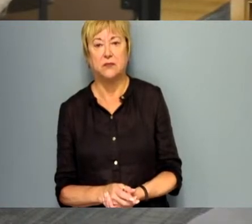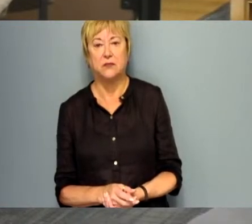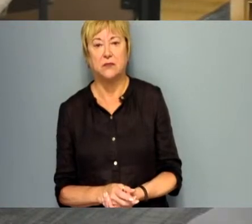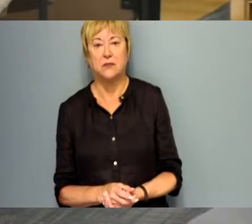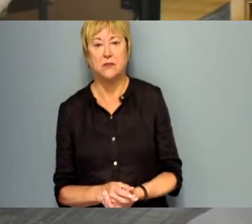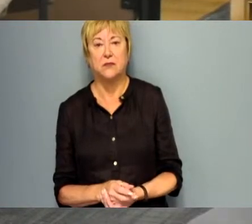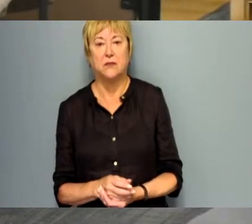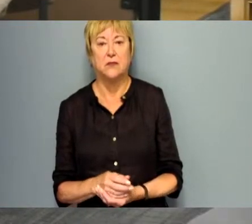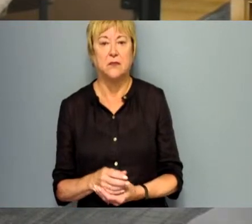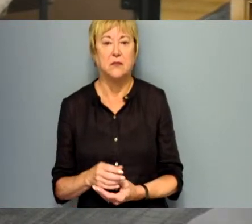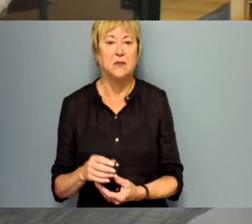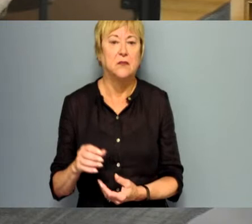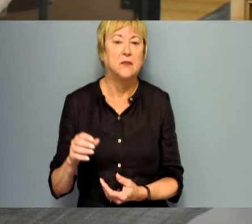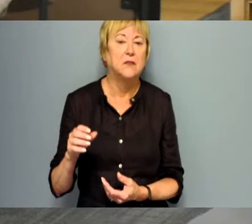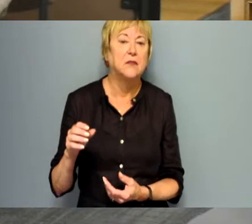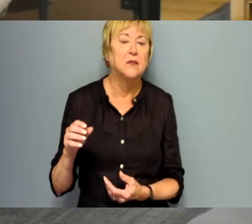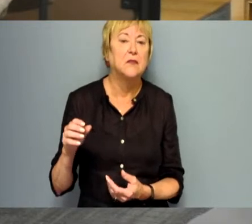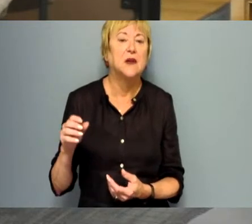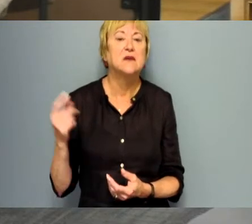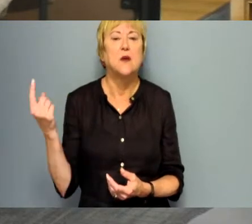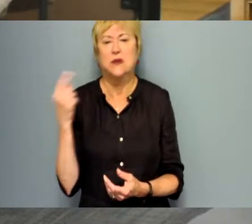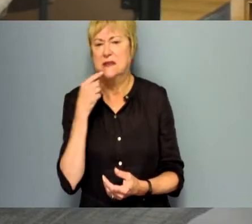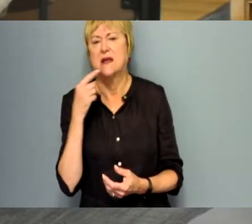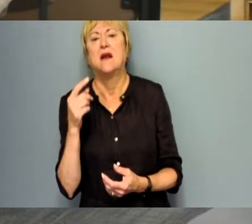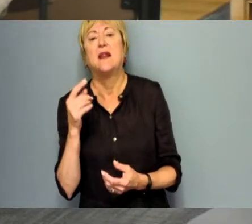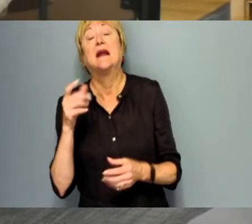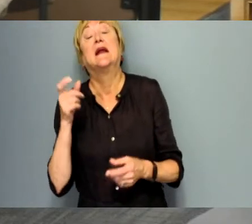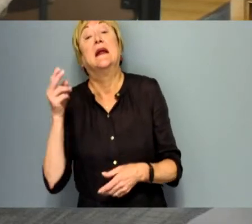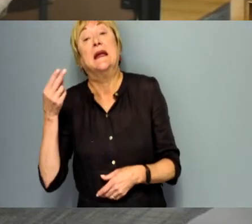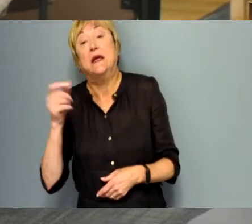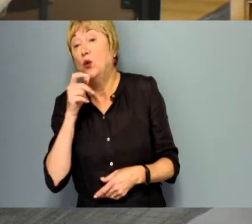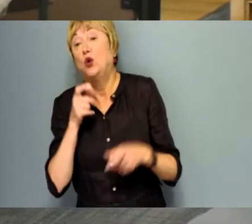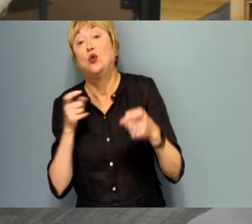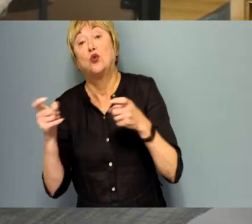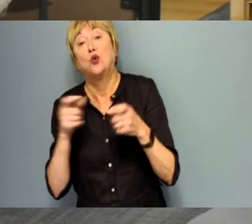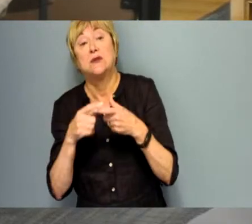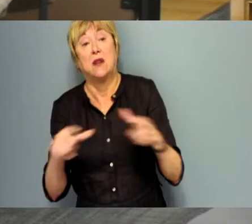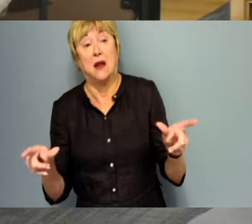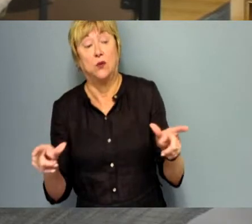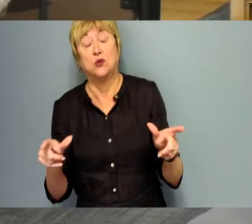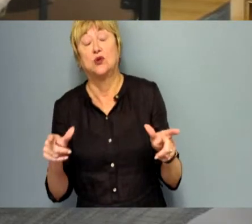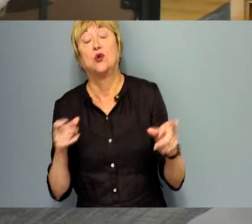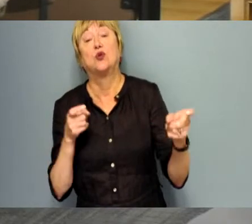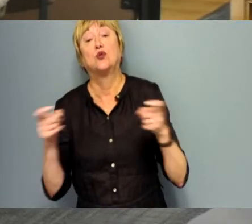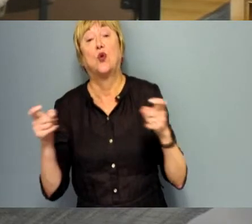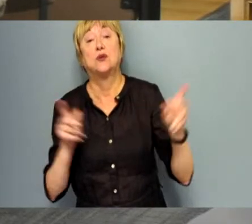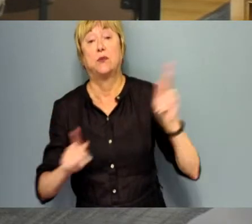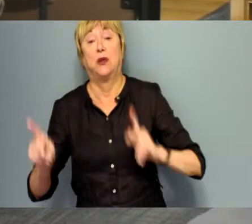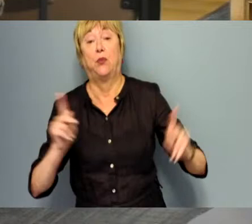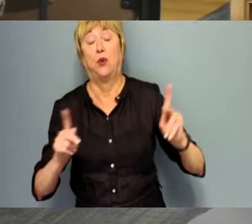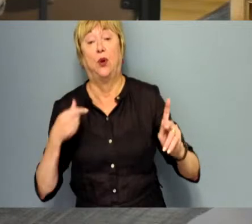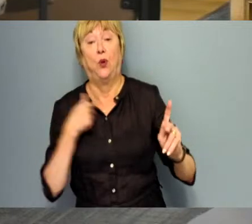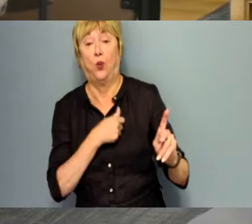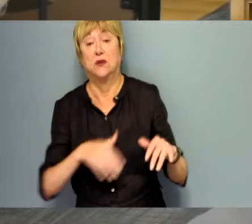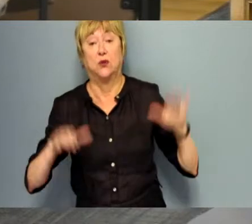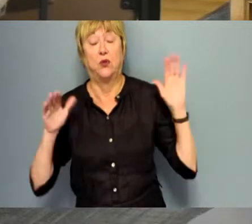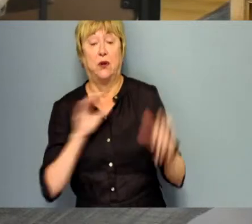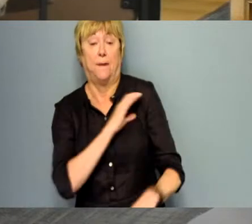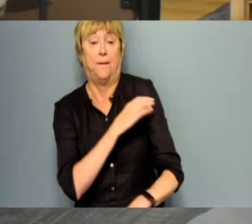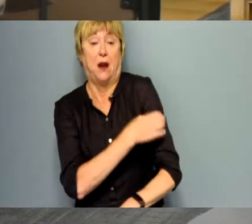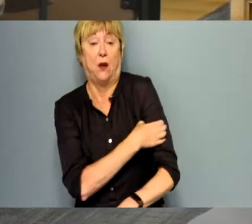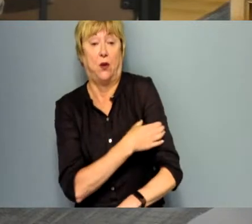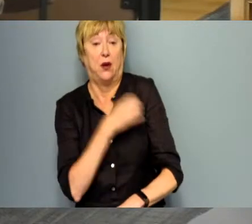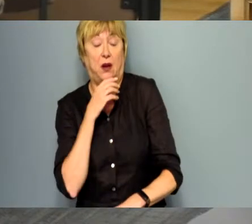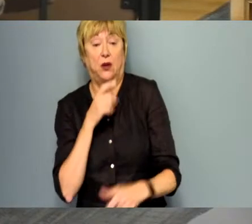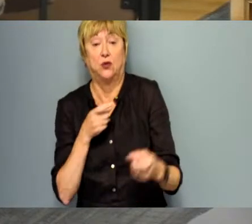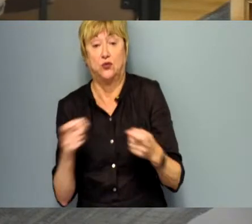Zelensky famously wrote that he who controls the language controls the masses. We surrender power and control to the cult